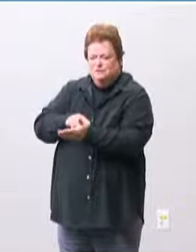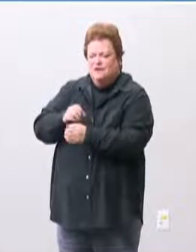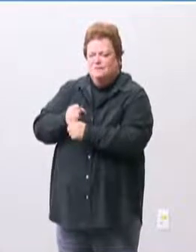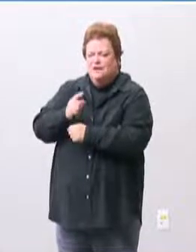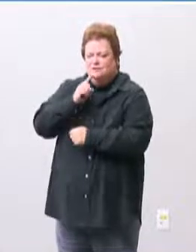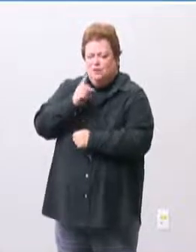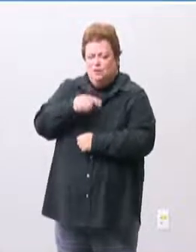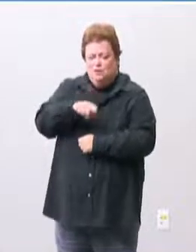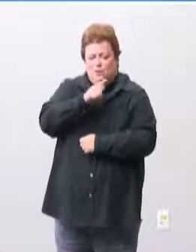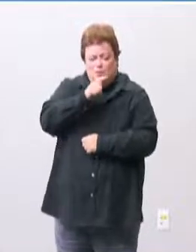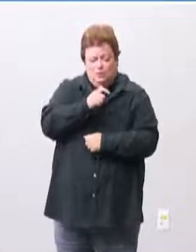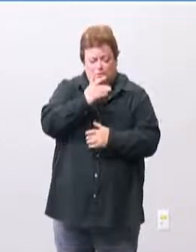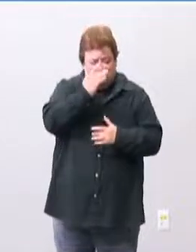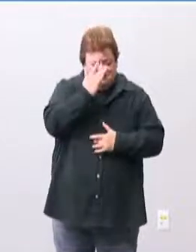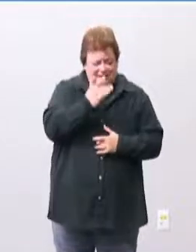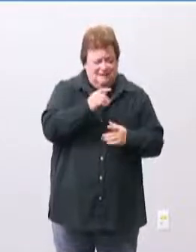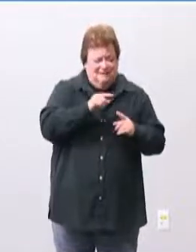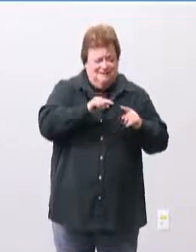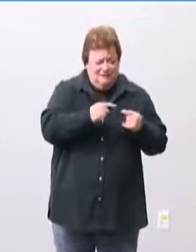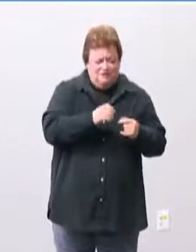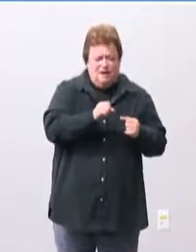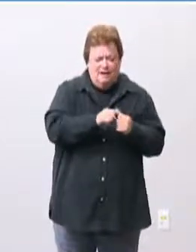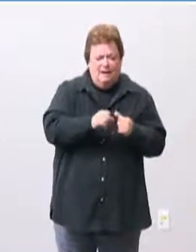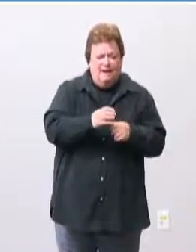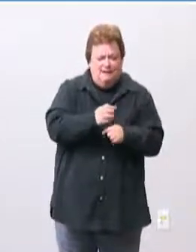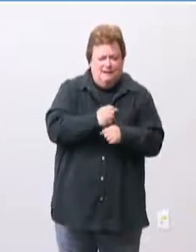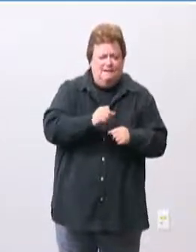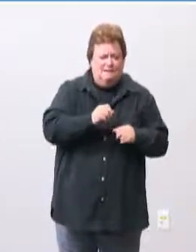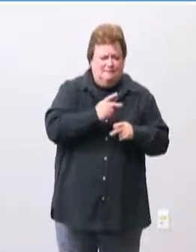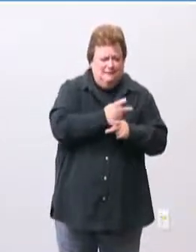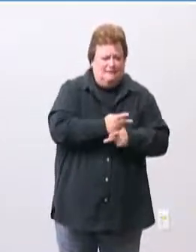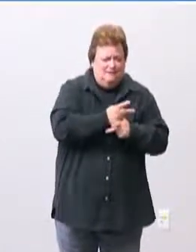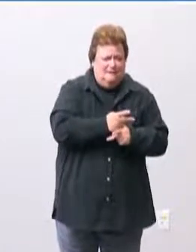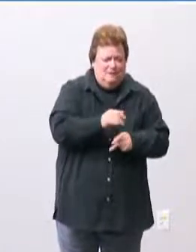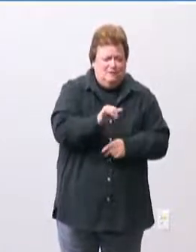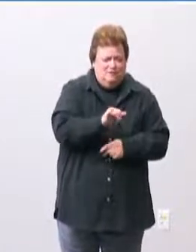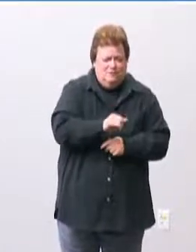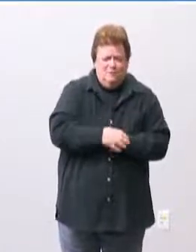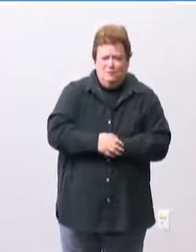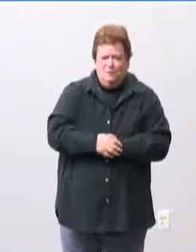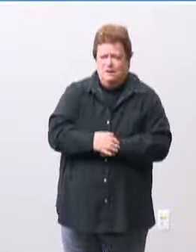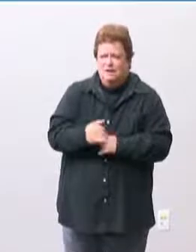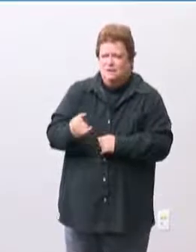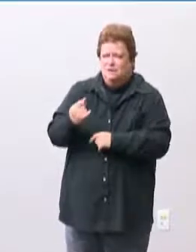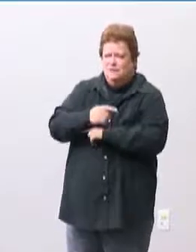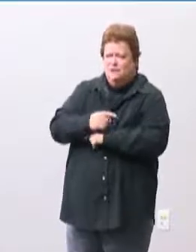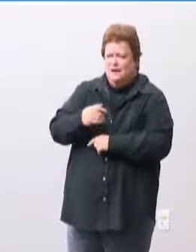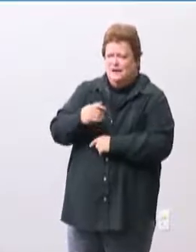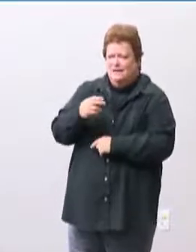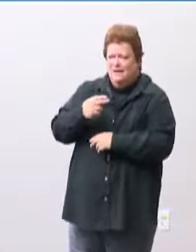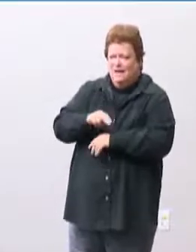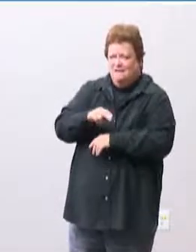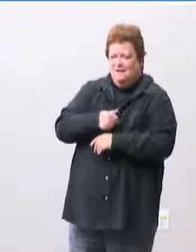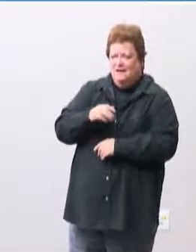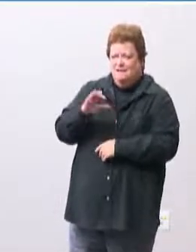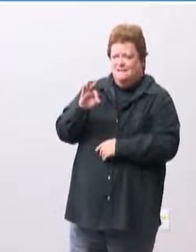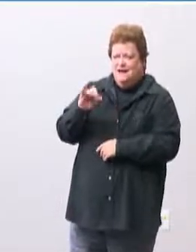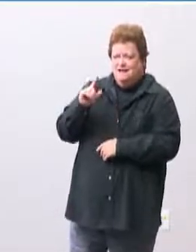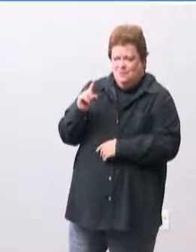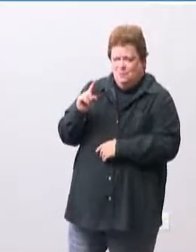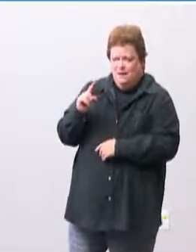or injured can be taken care of quickly. Today, the hospitals report 91 COVID-19